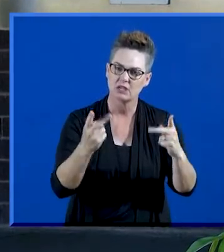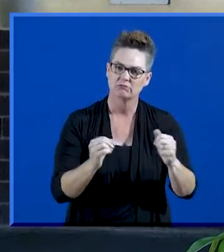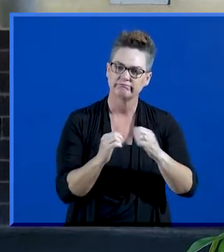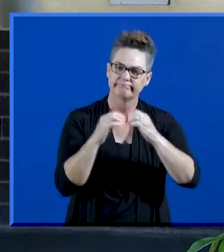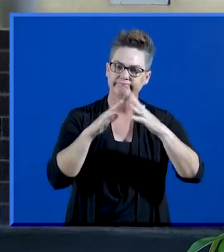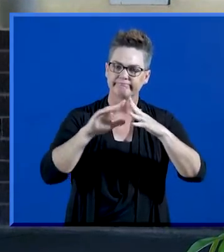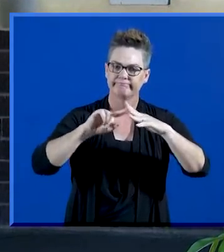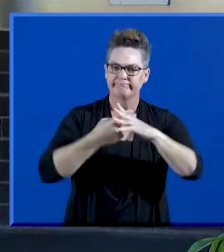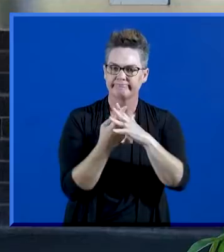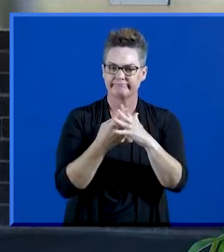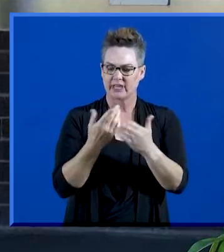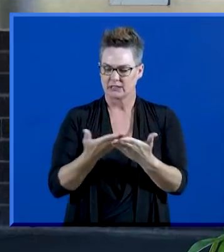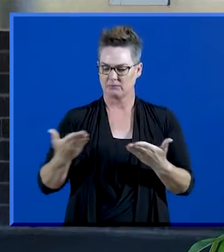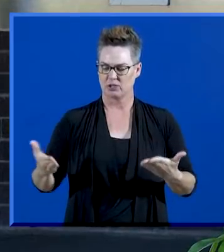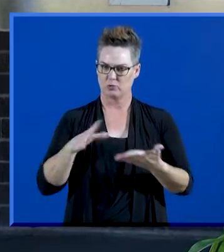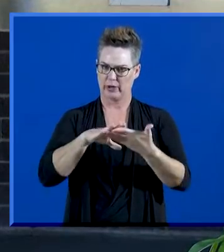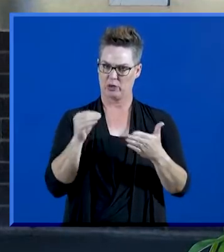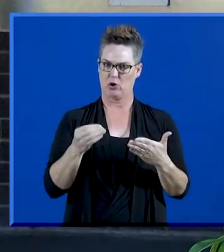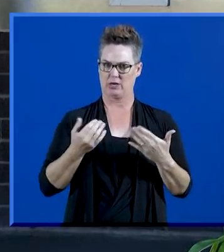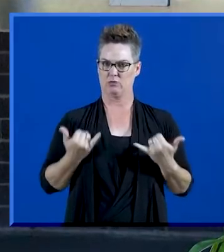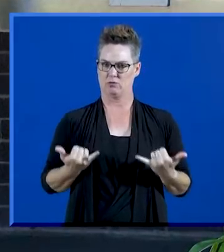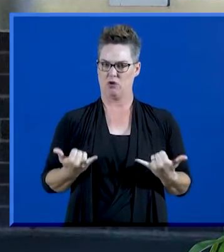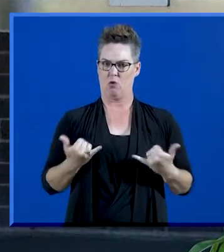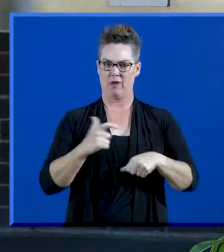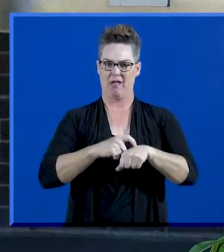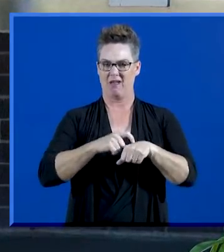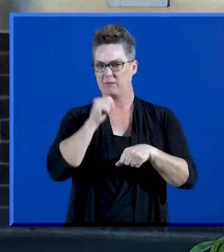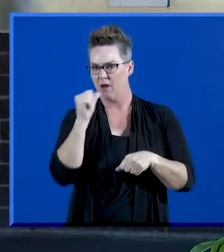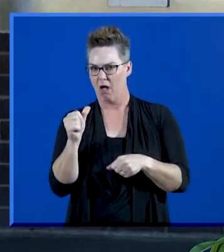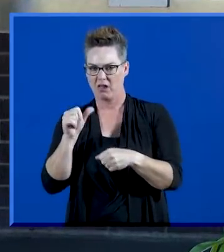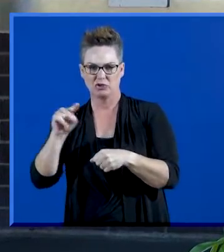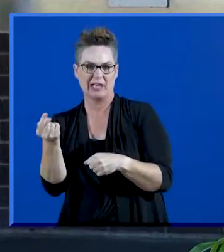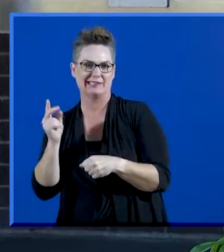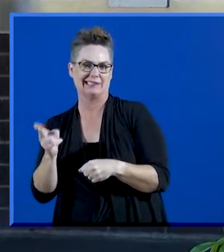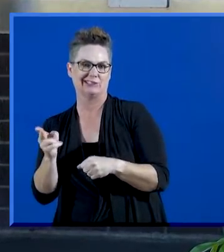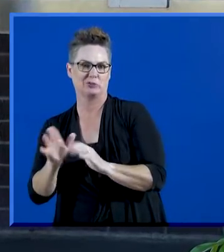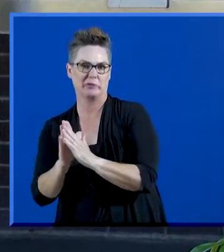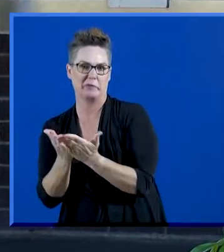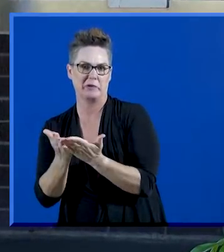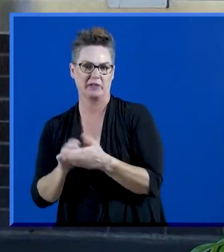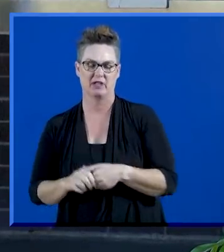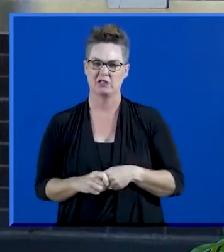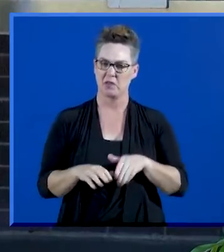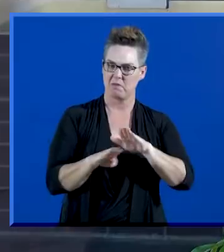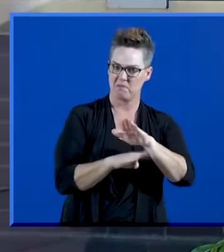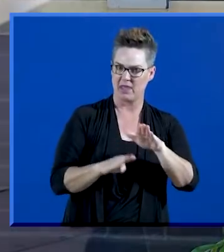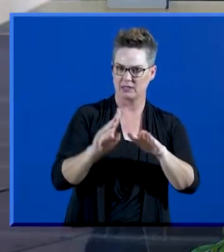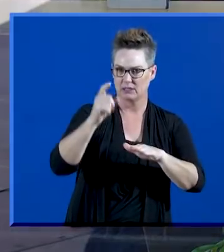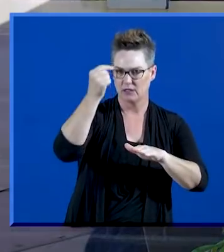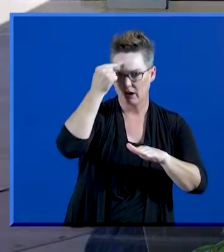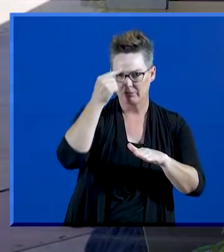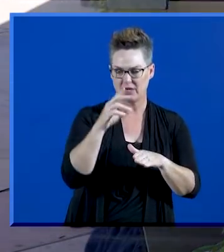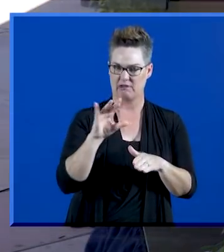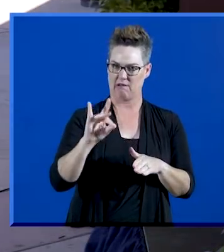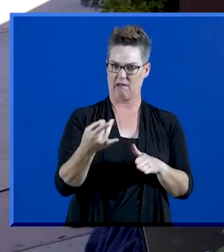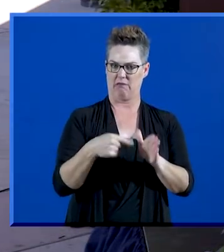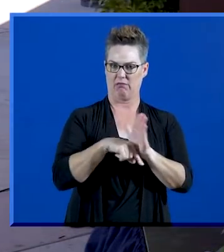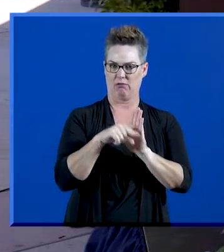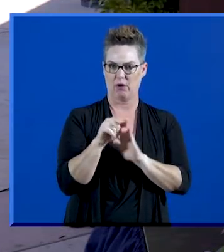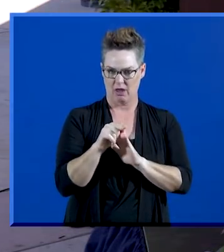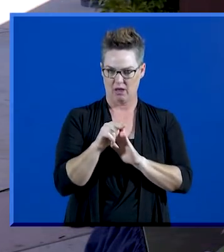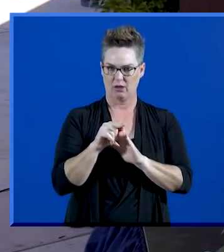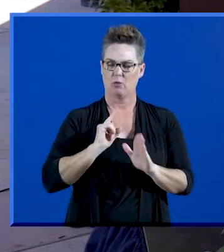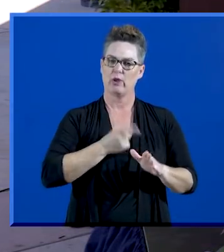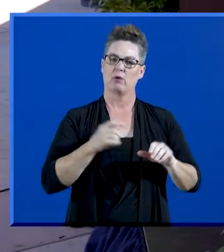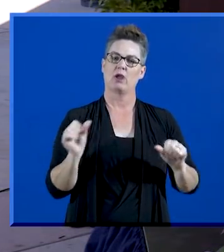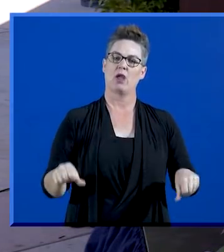We began to see the implications of the subjects we were learning in real time, rather than through a history textbook. As we learned the basics of government